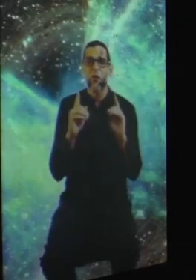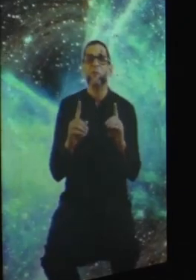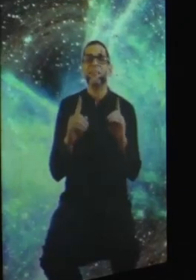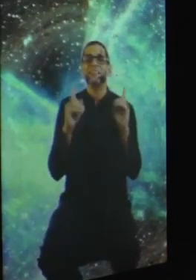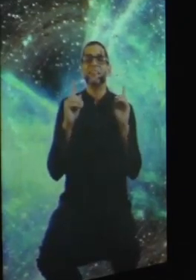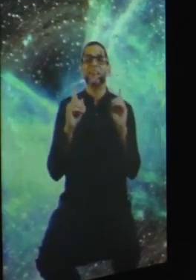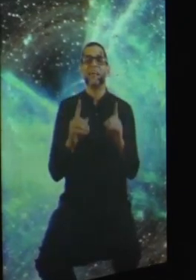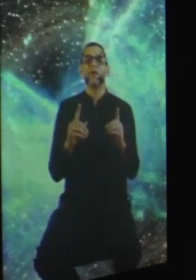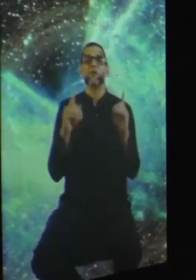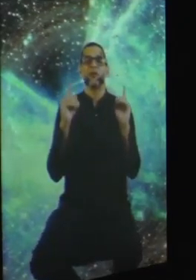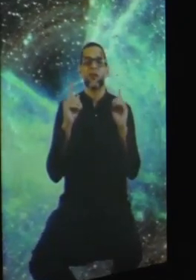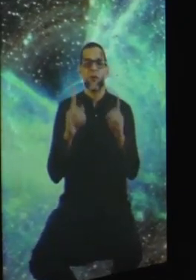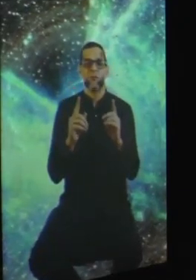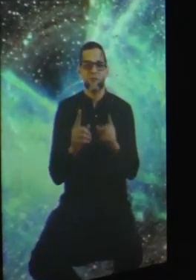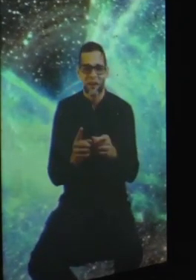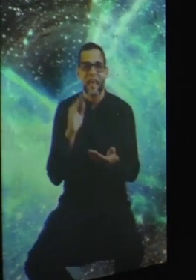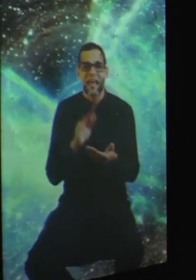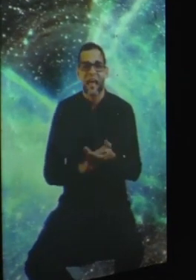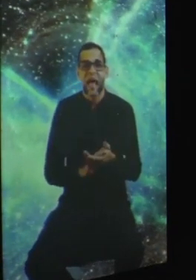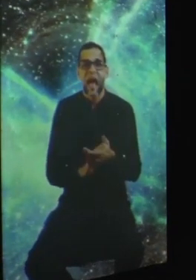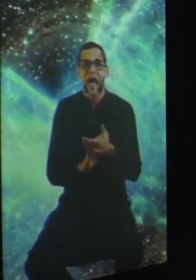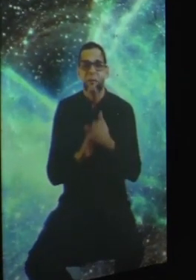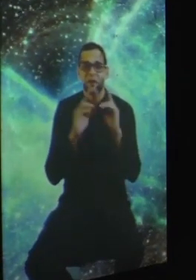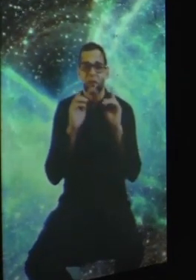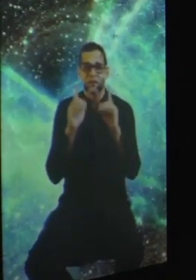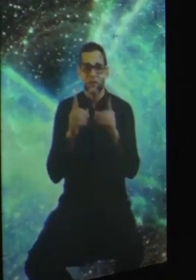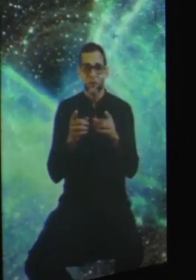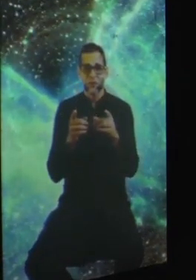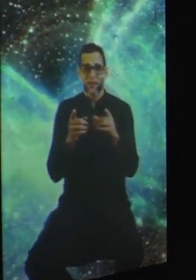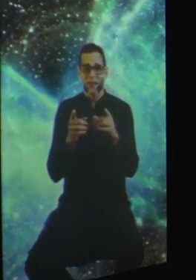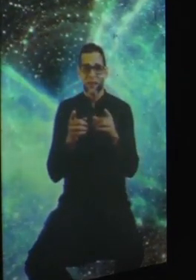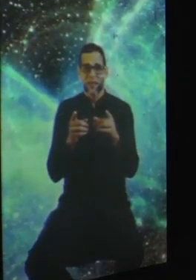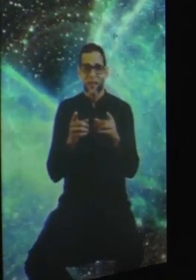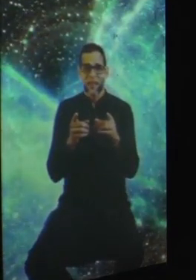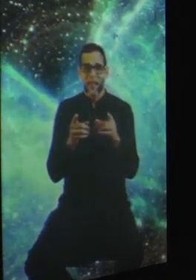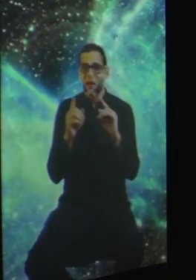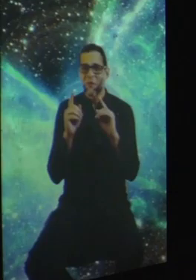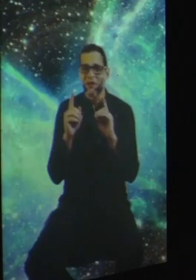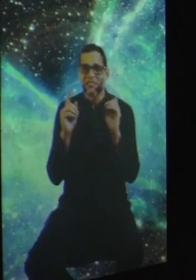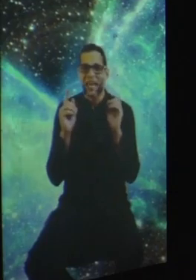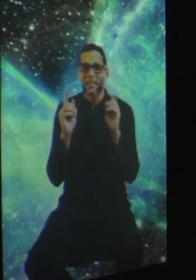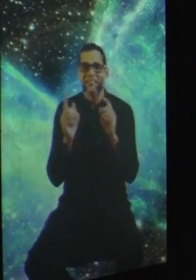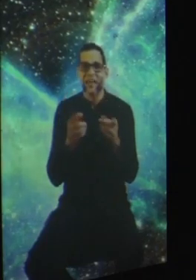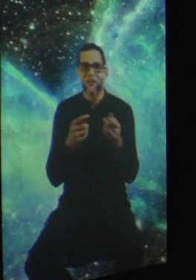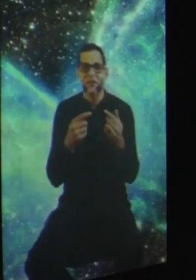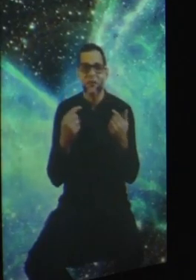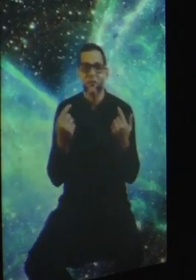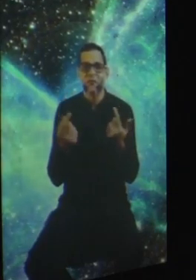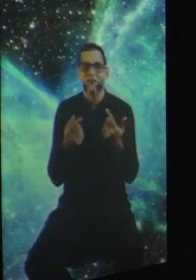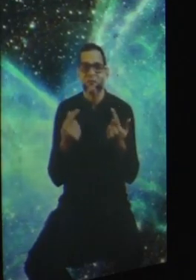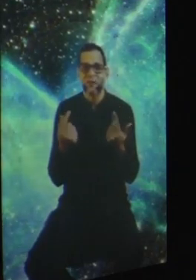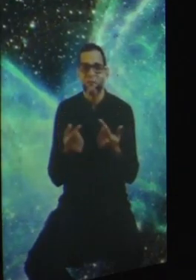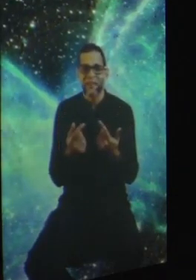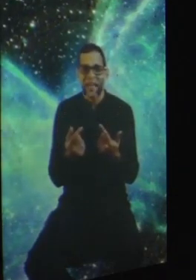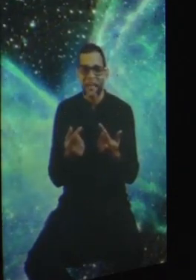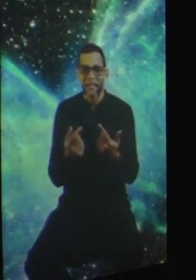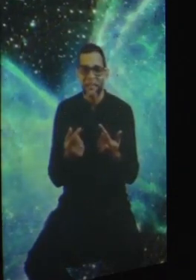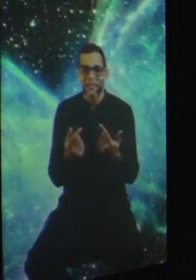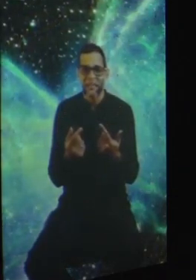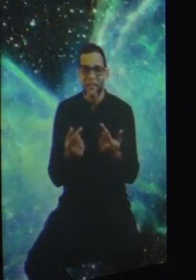Hope is a thing worth hoping for. I am here with you, and I wonder, is getting together in a room full of people